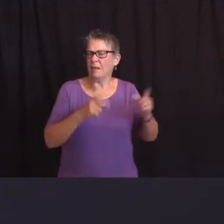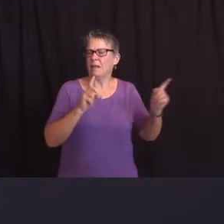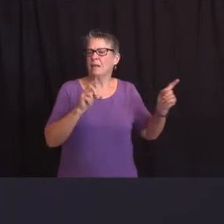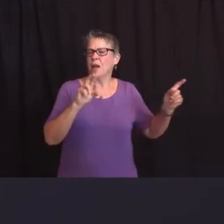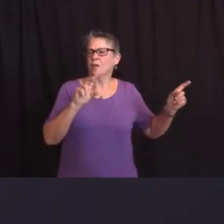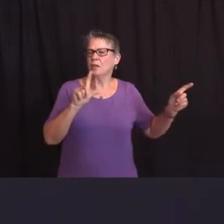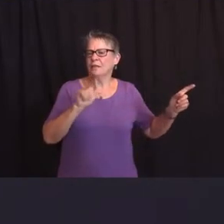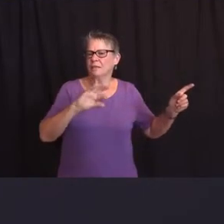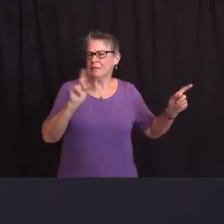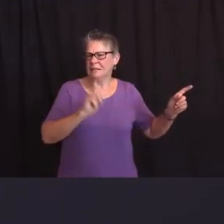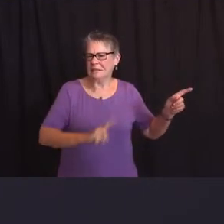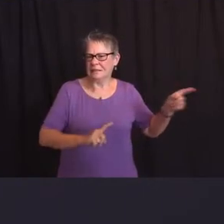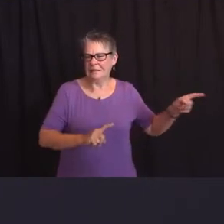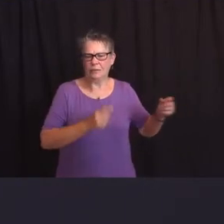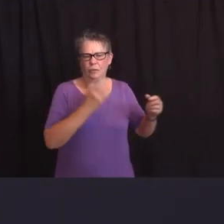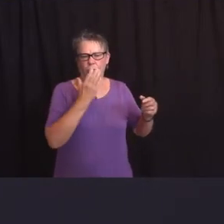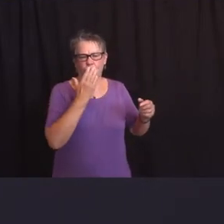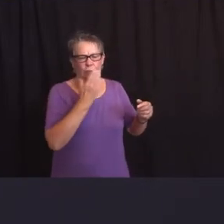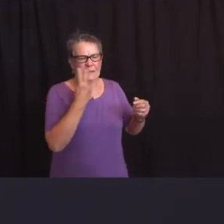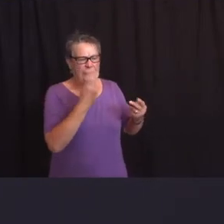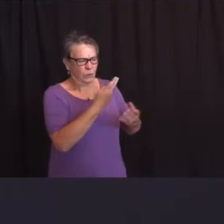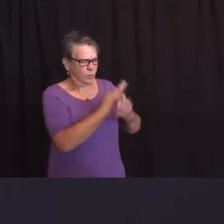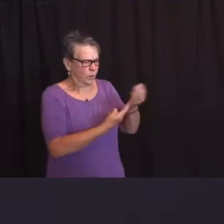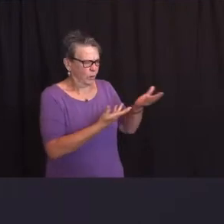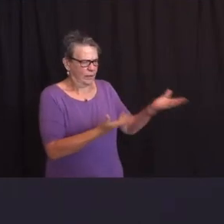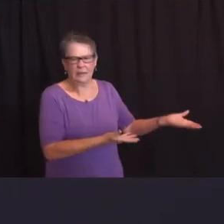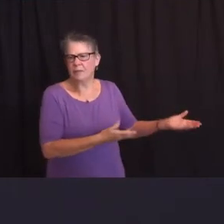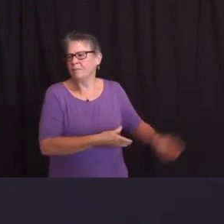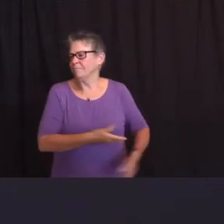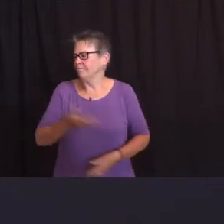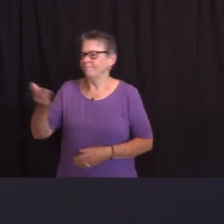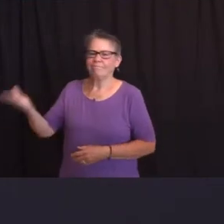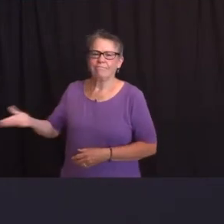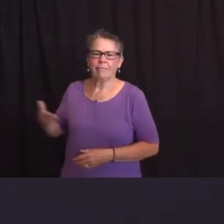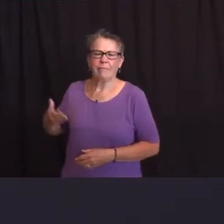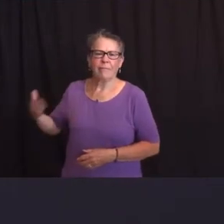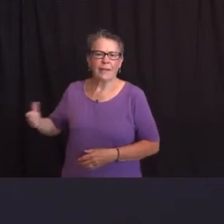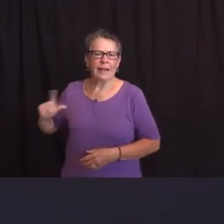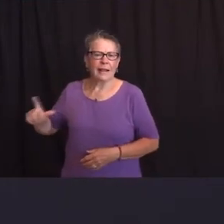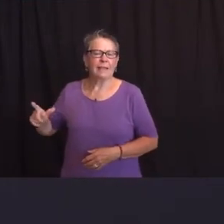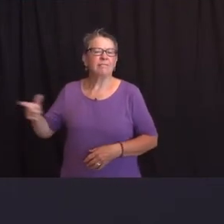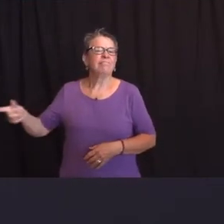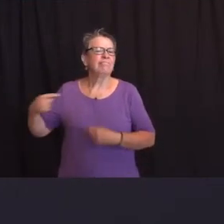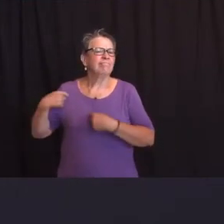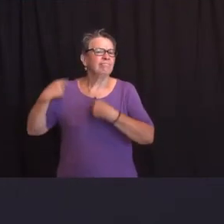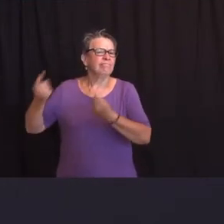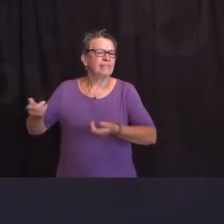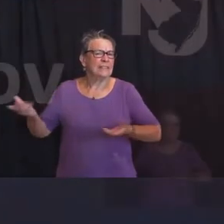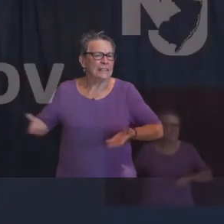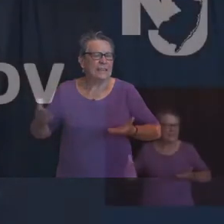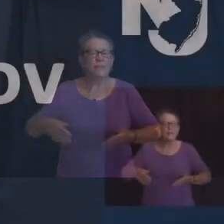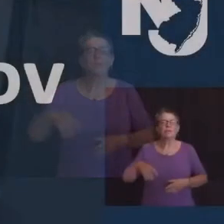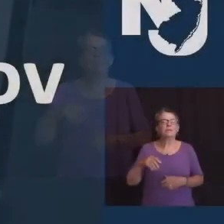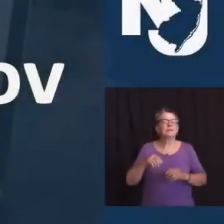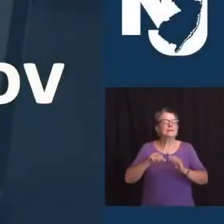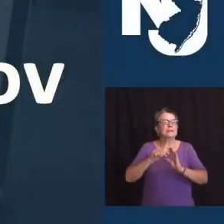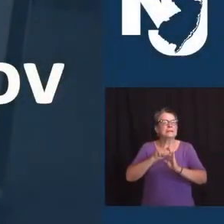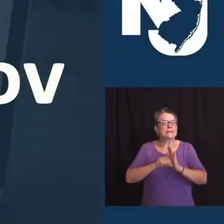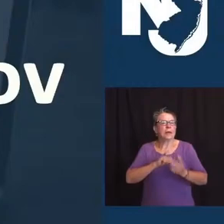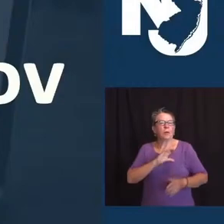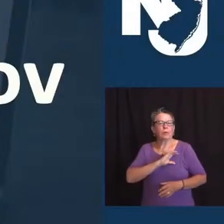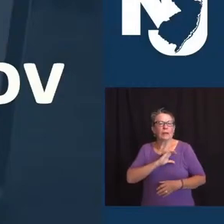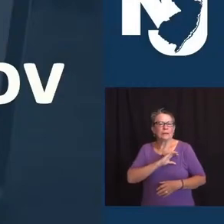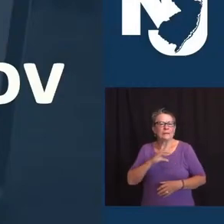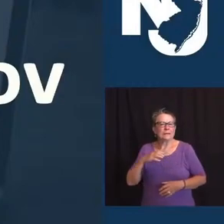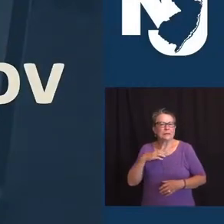both. To my left, a guy who needs no introduction, the Superintendent of the State Police, Colonel Pat Callahan. We have Paramount Garg and a cast of